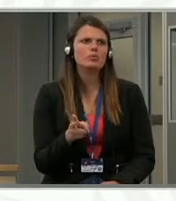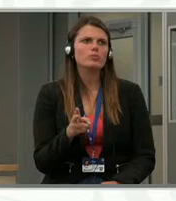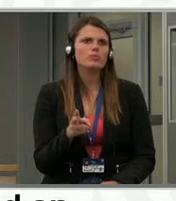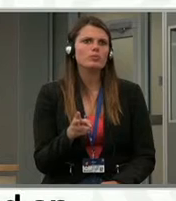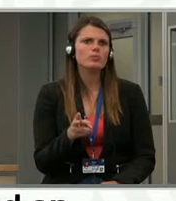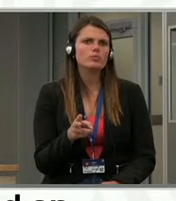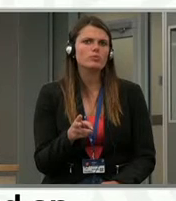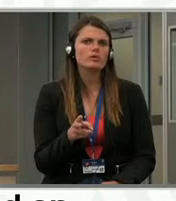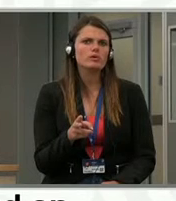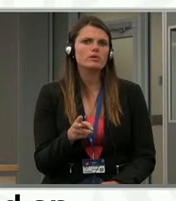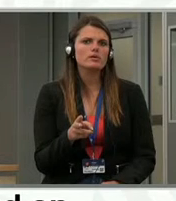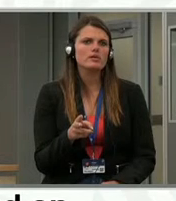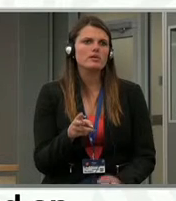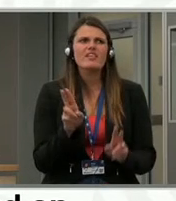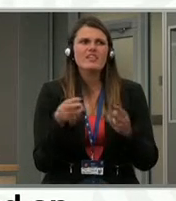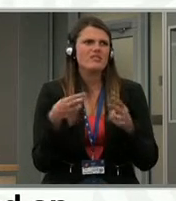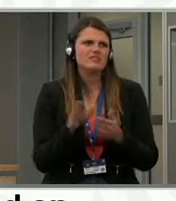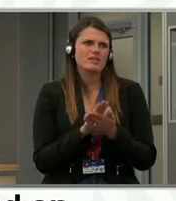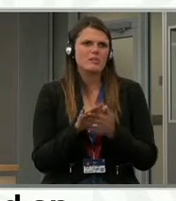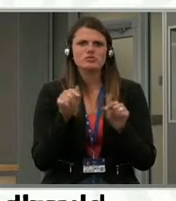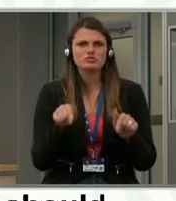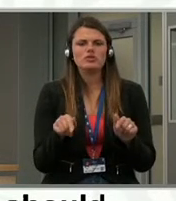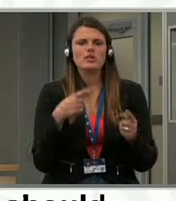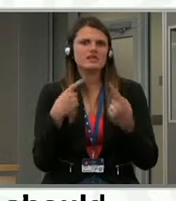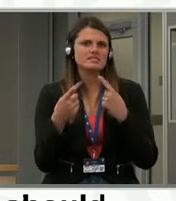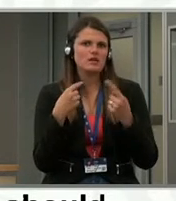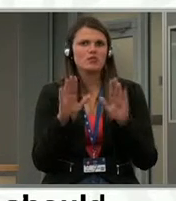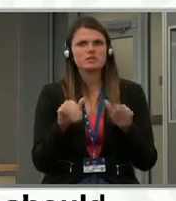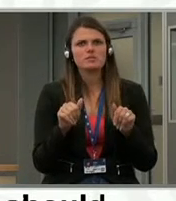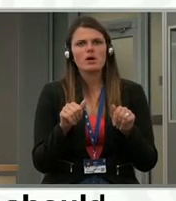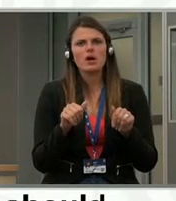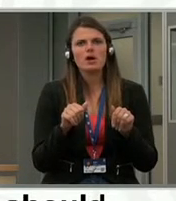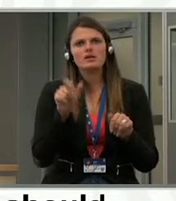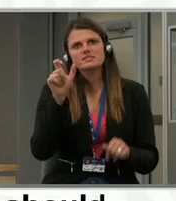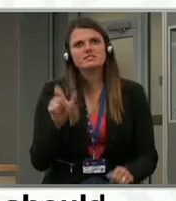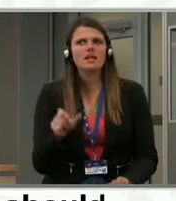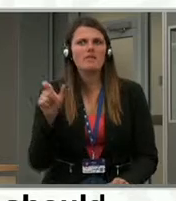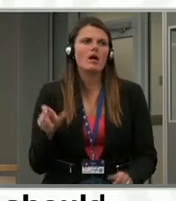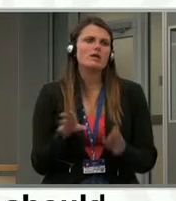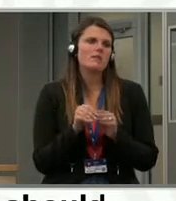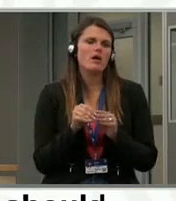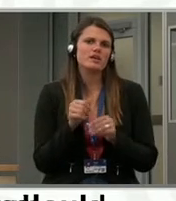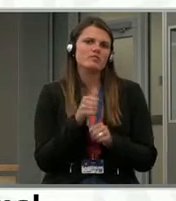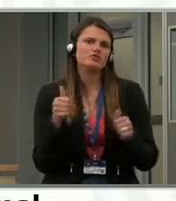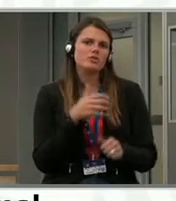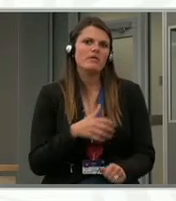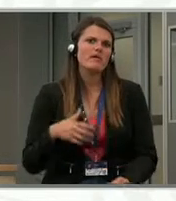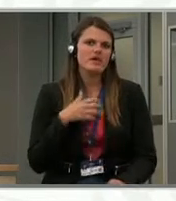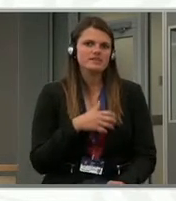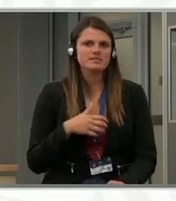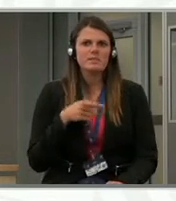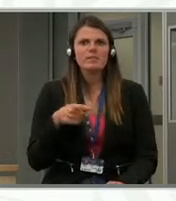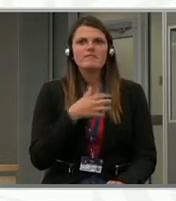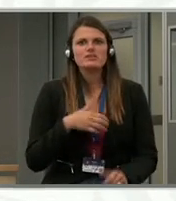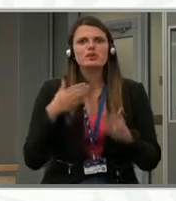disability shouldn't be needed. The rights of persons with disability should just become the normal thing, and everyone would